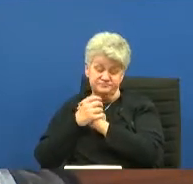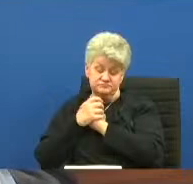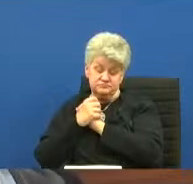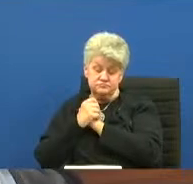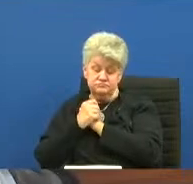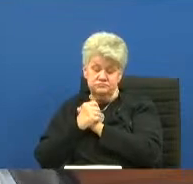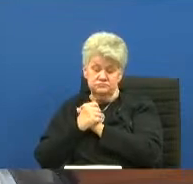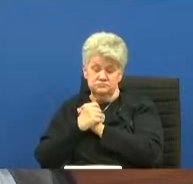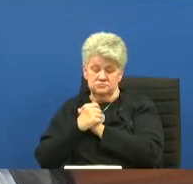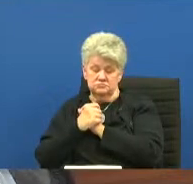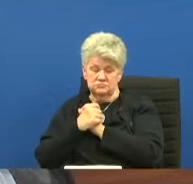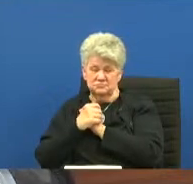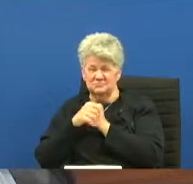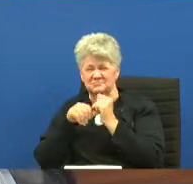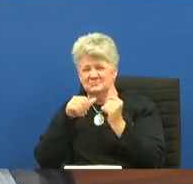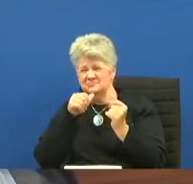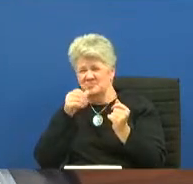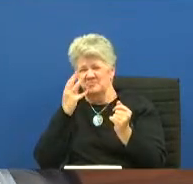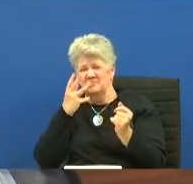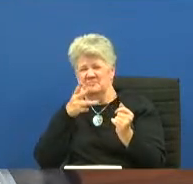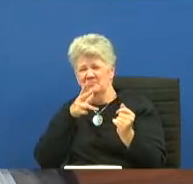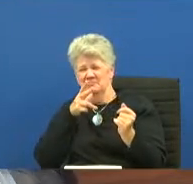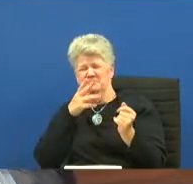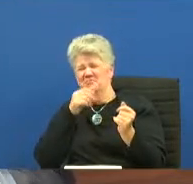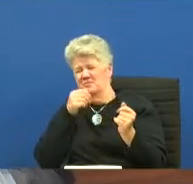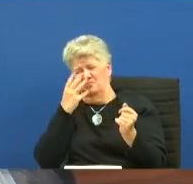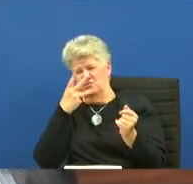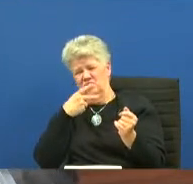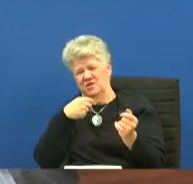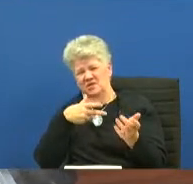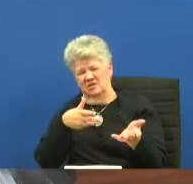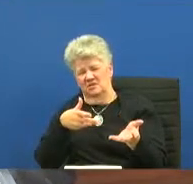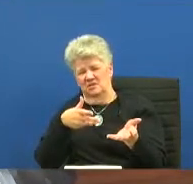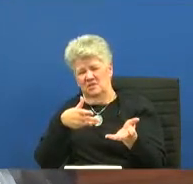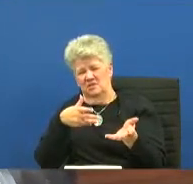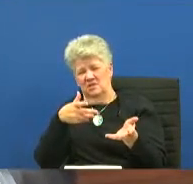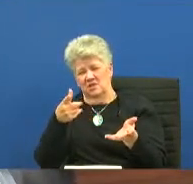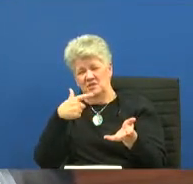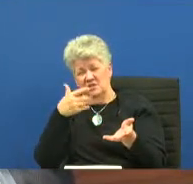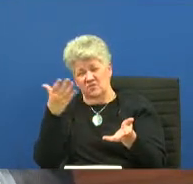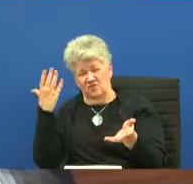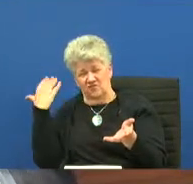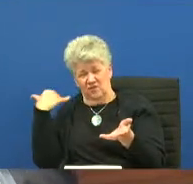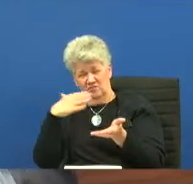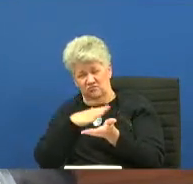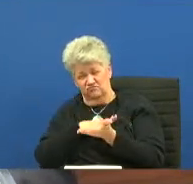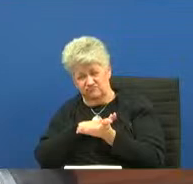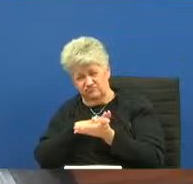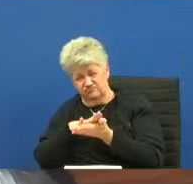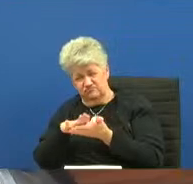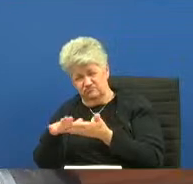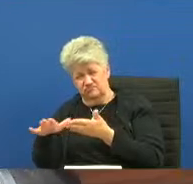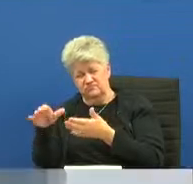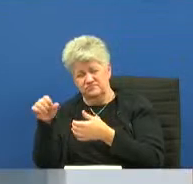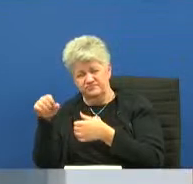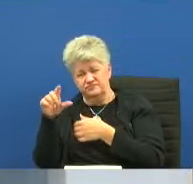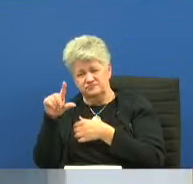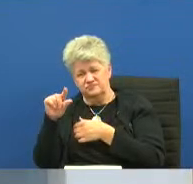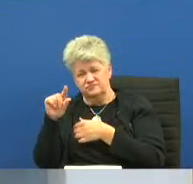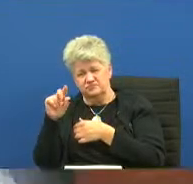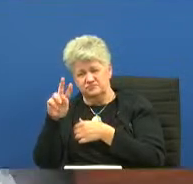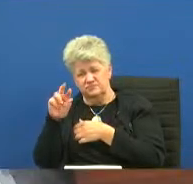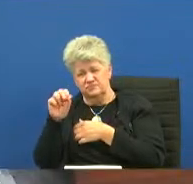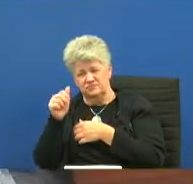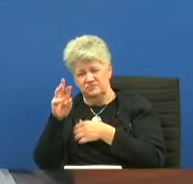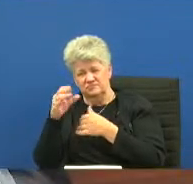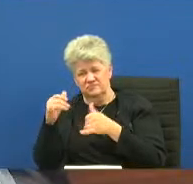if I look down, it's got some, you said all the trailers, all the mobile homes were removed? Yes, in 2016. Okay, so